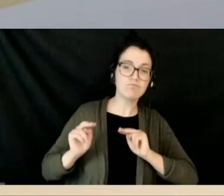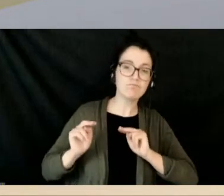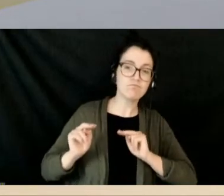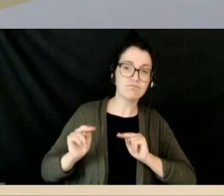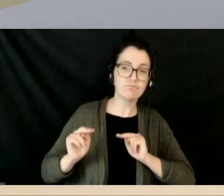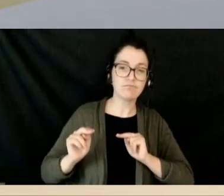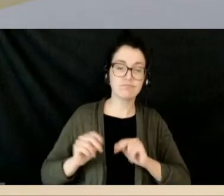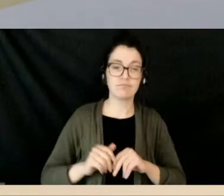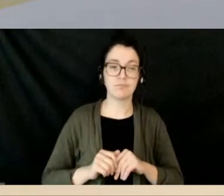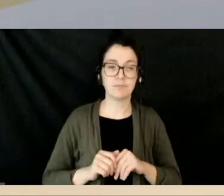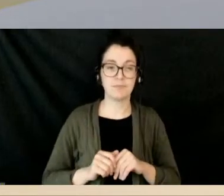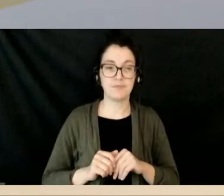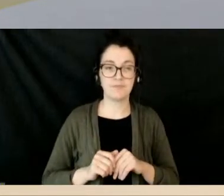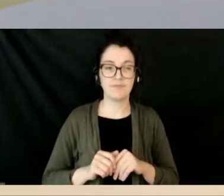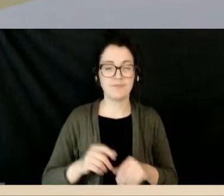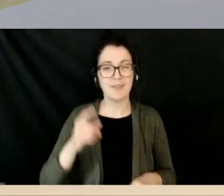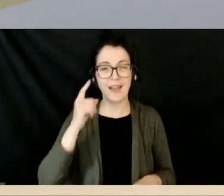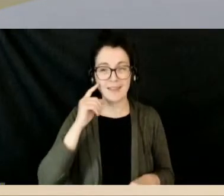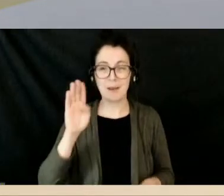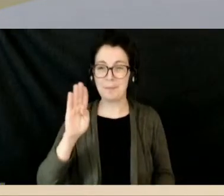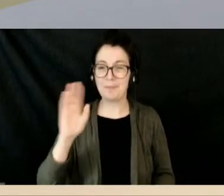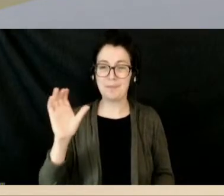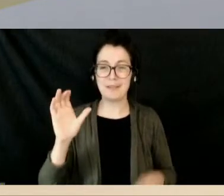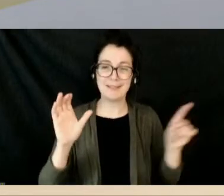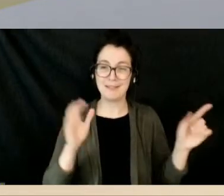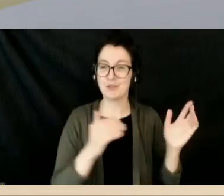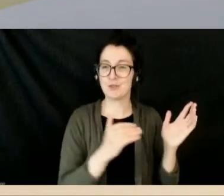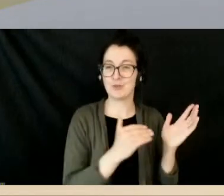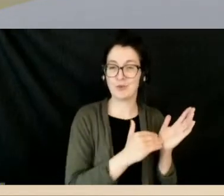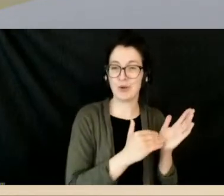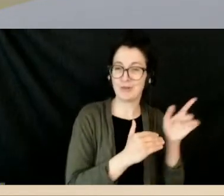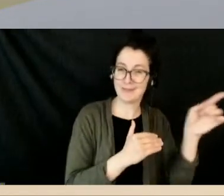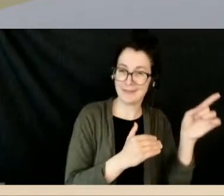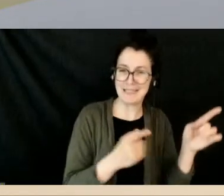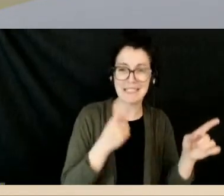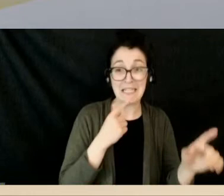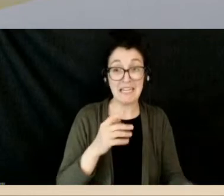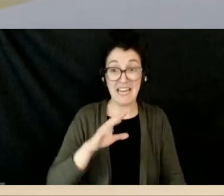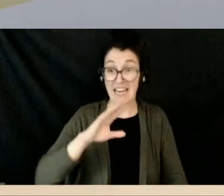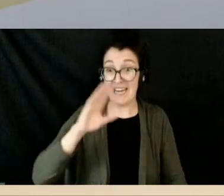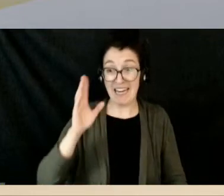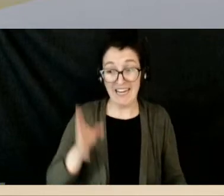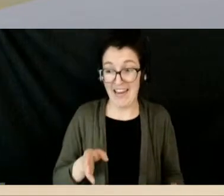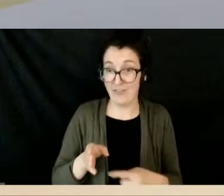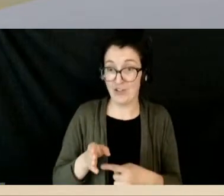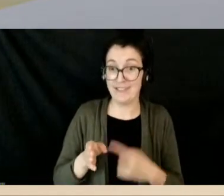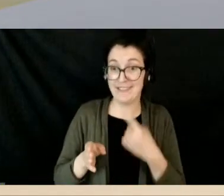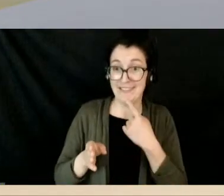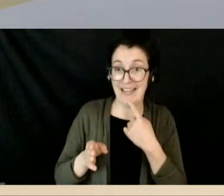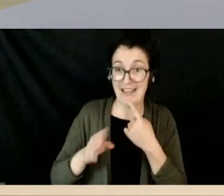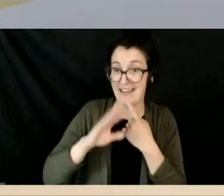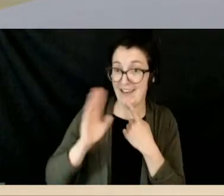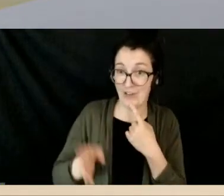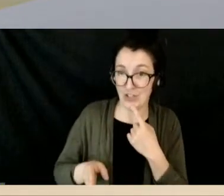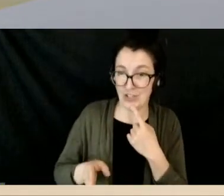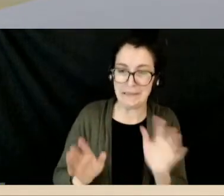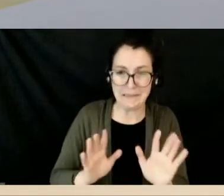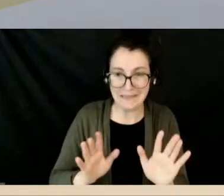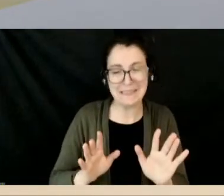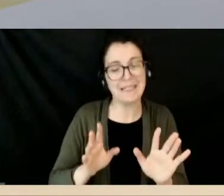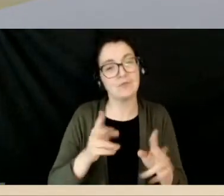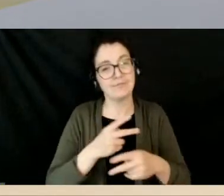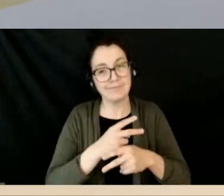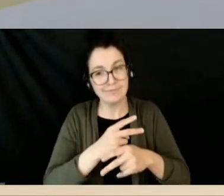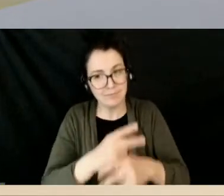my colleague in British Columbia say never, but I certainly hope if we do this gradually and carefully